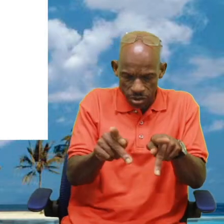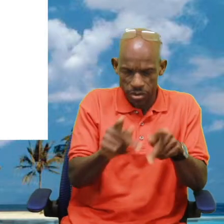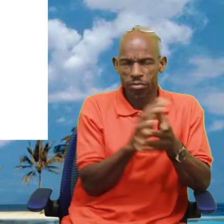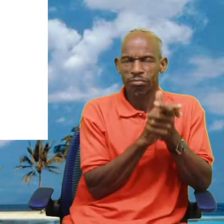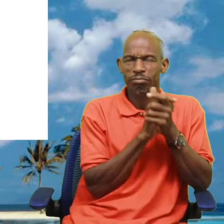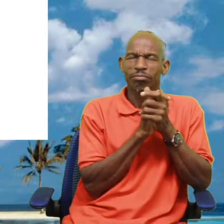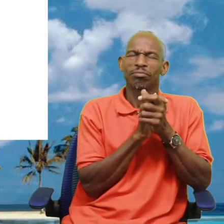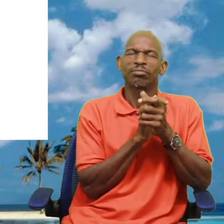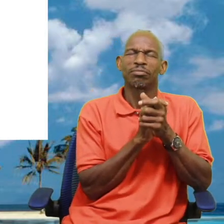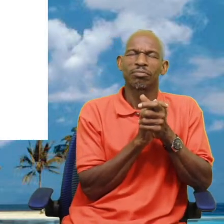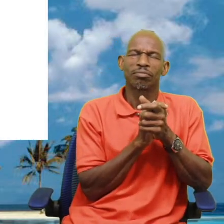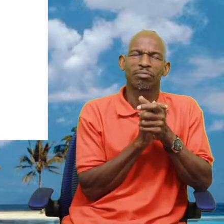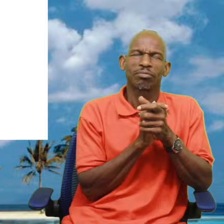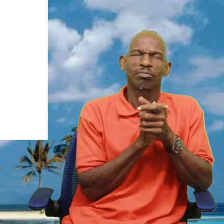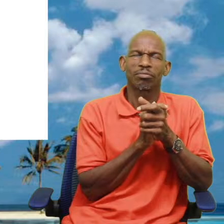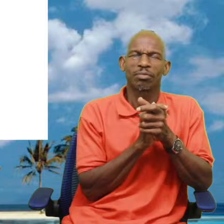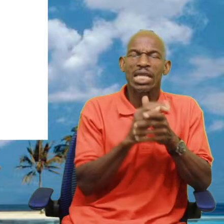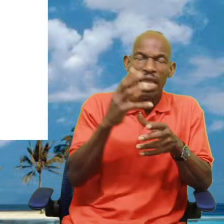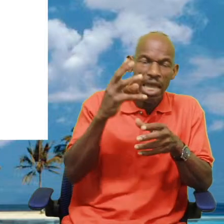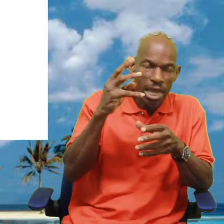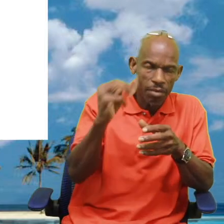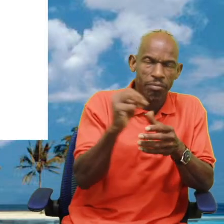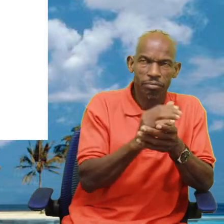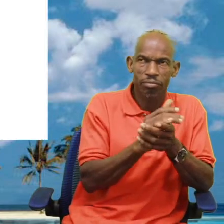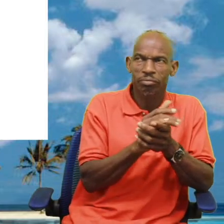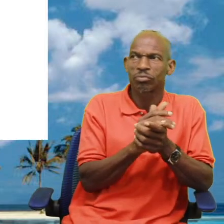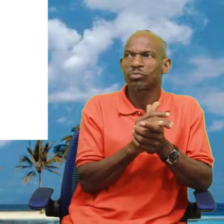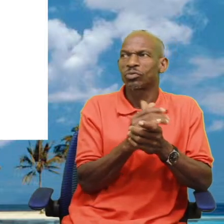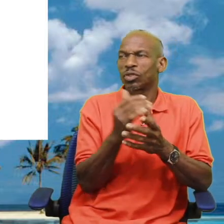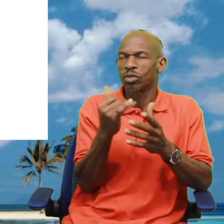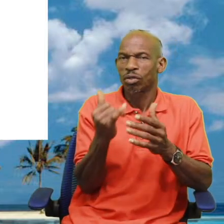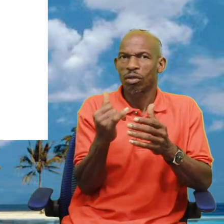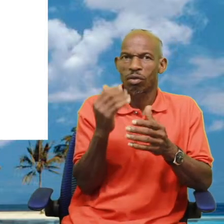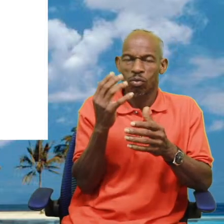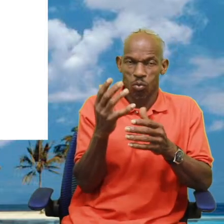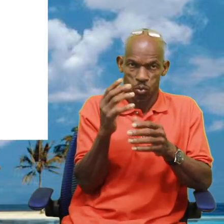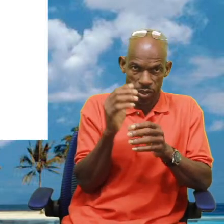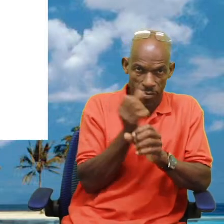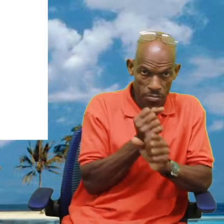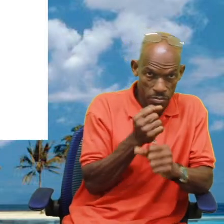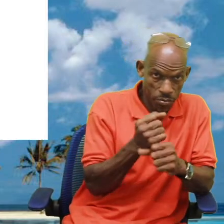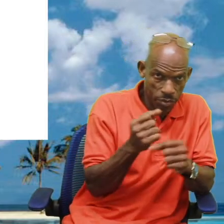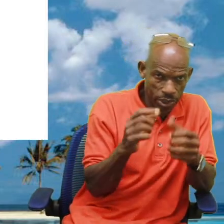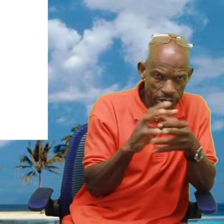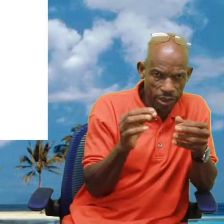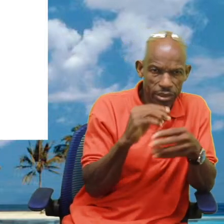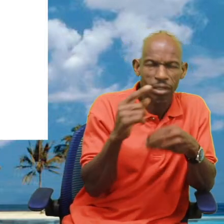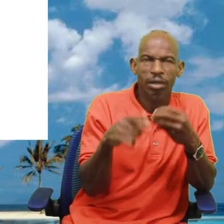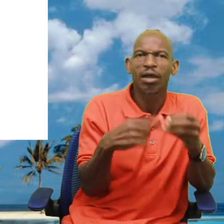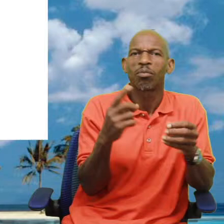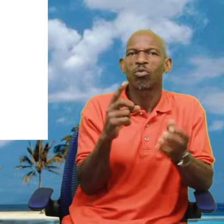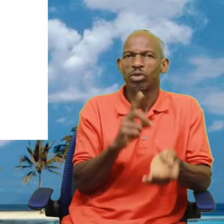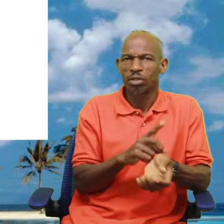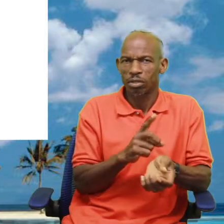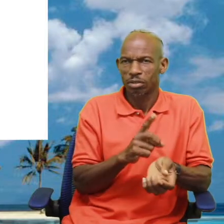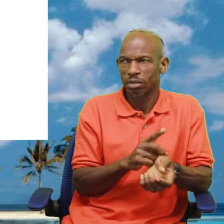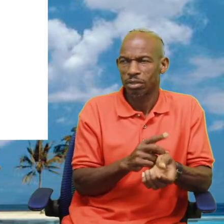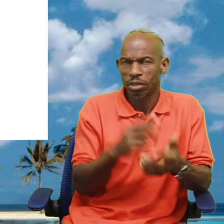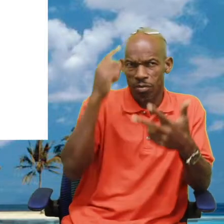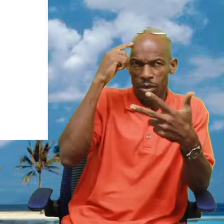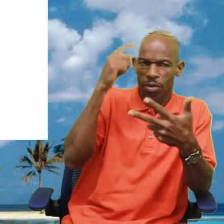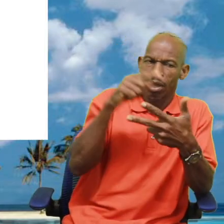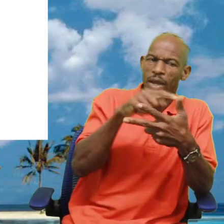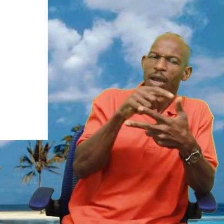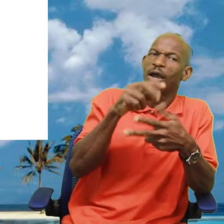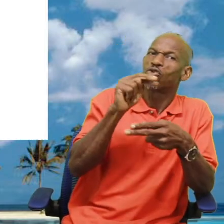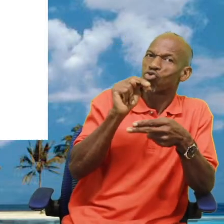person, the doctor. So now we are going to look at writing sentences about this doctor. So we did this already